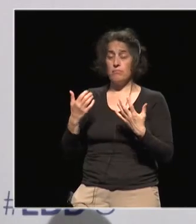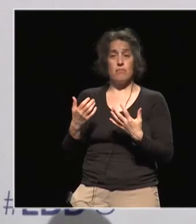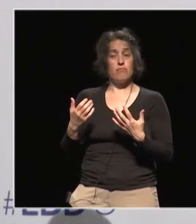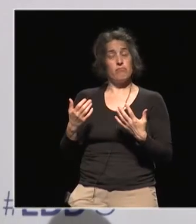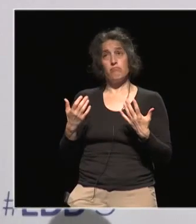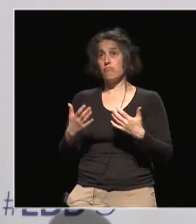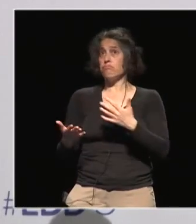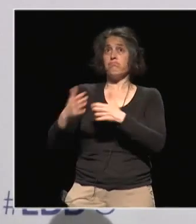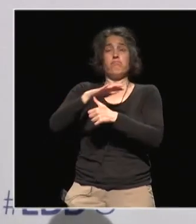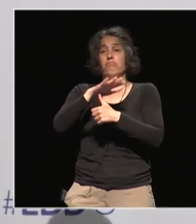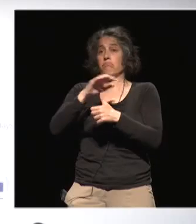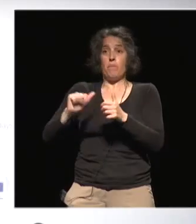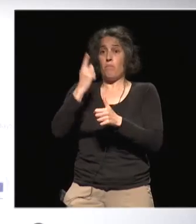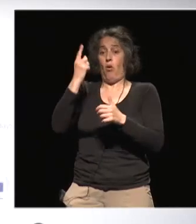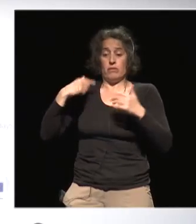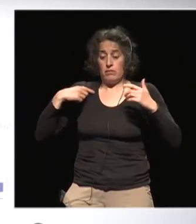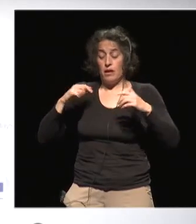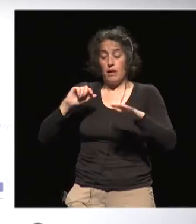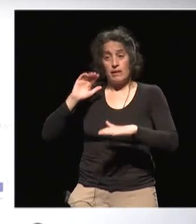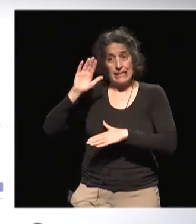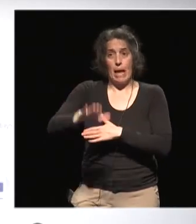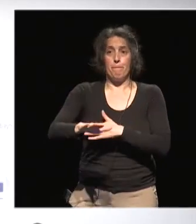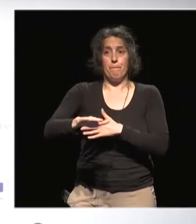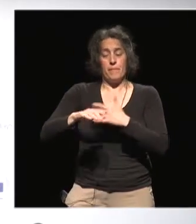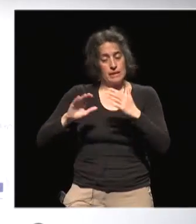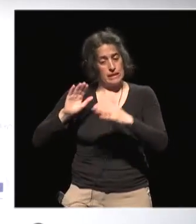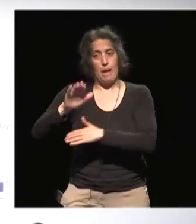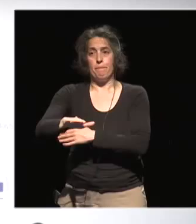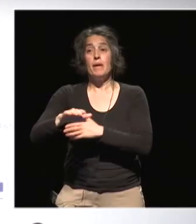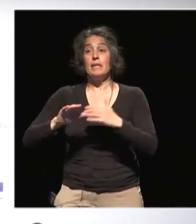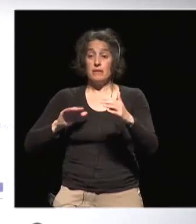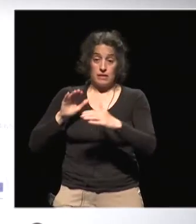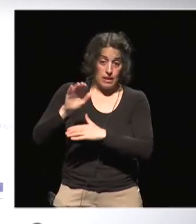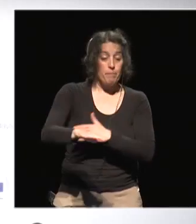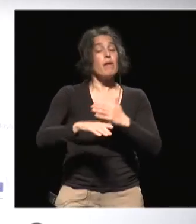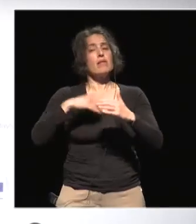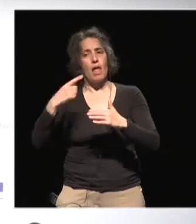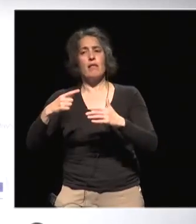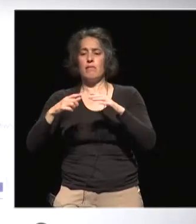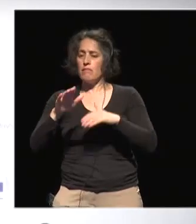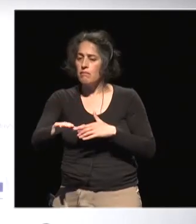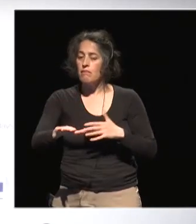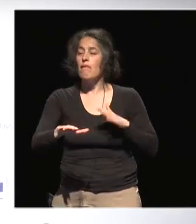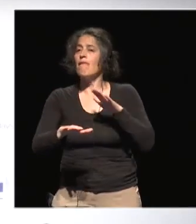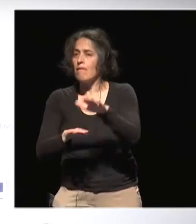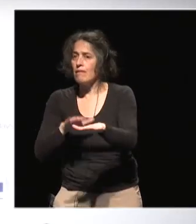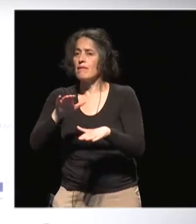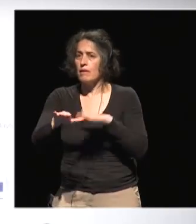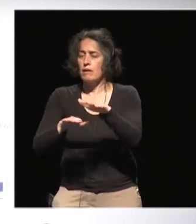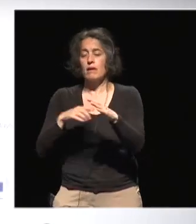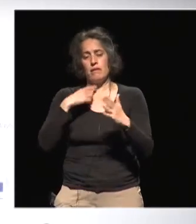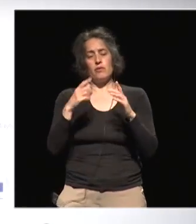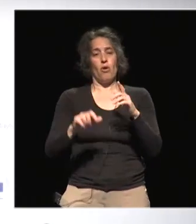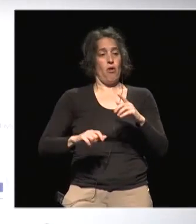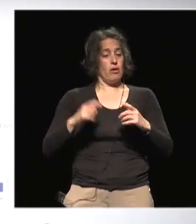the illusion that only through negotiation you get action. It is through implementation what you negotiated and brought on the table. So